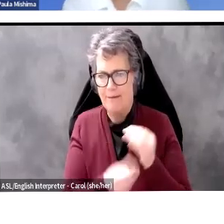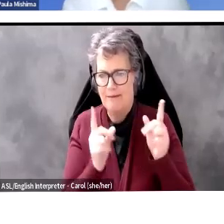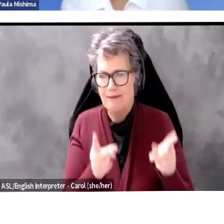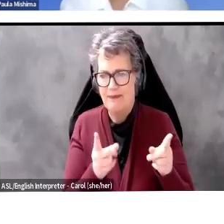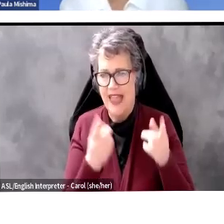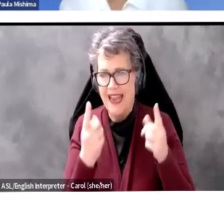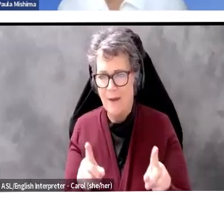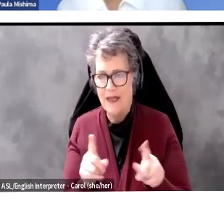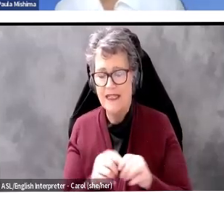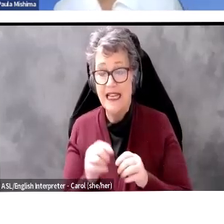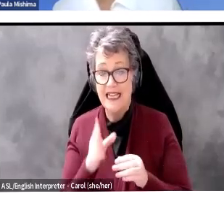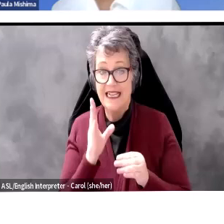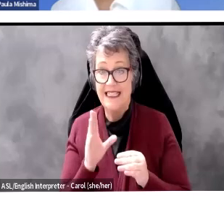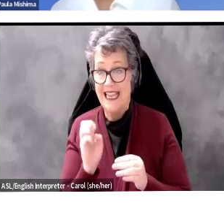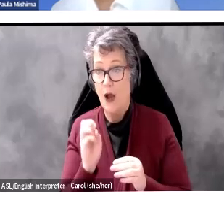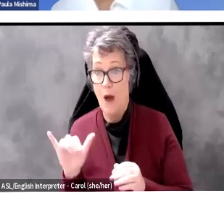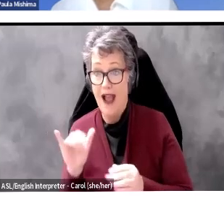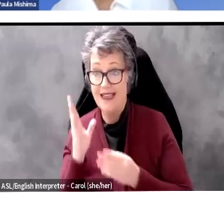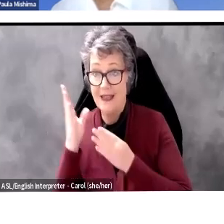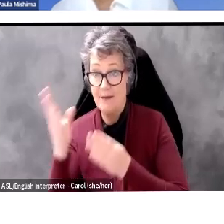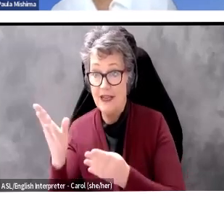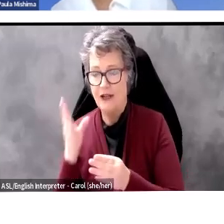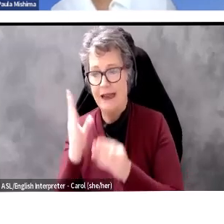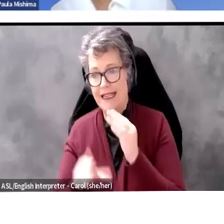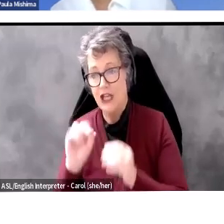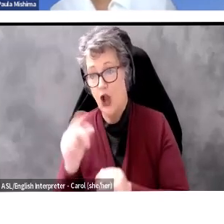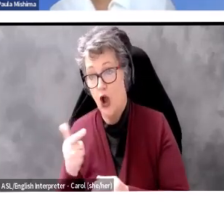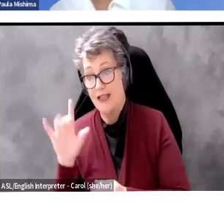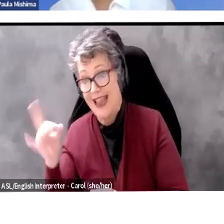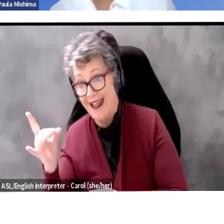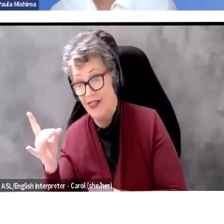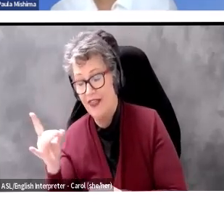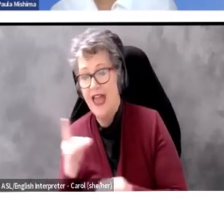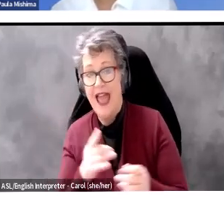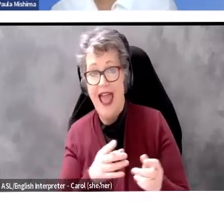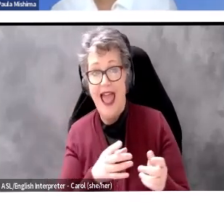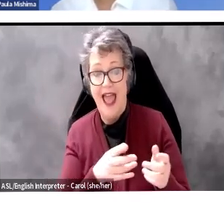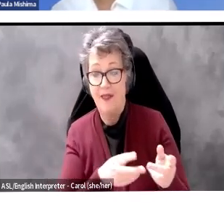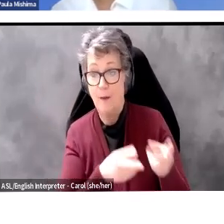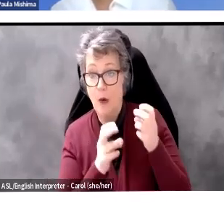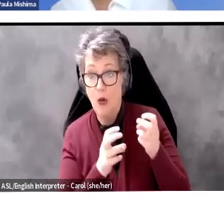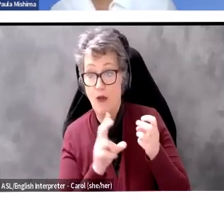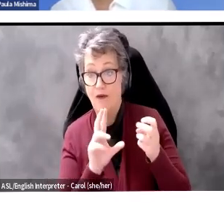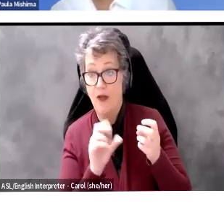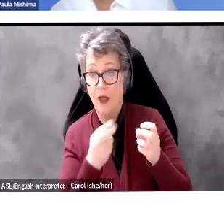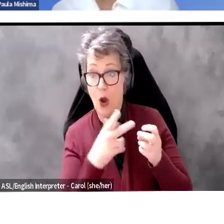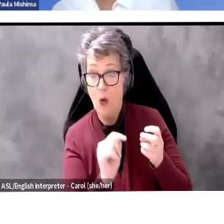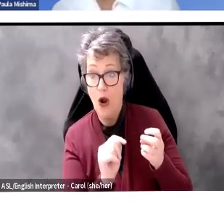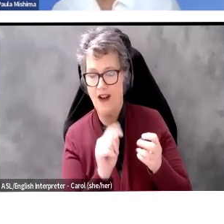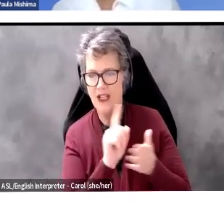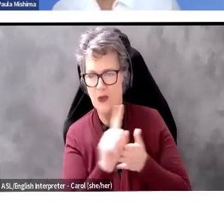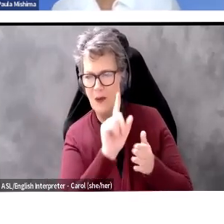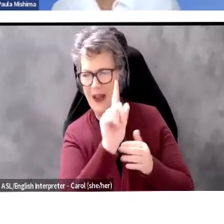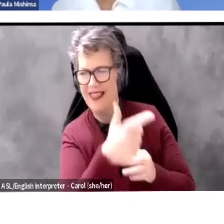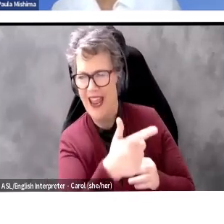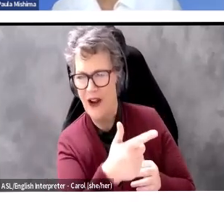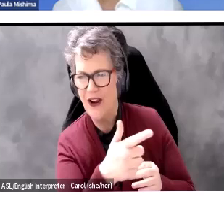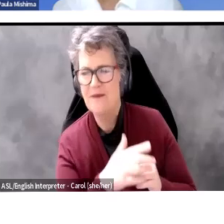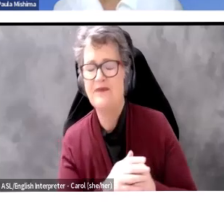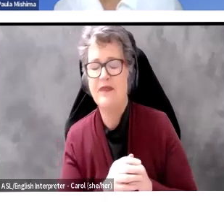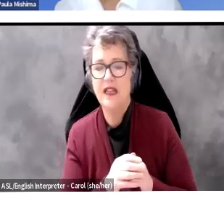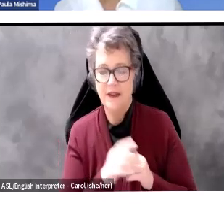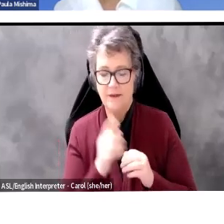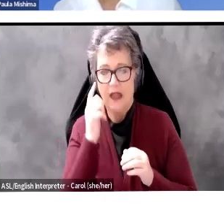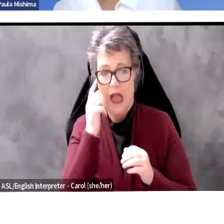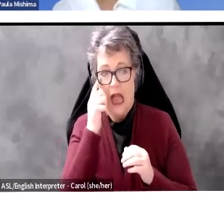because the end of year submission ends on August 8th, and then the poll for the cohort is 1 week later. She also